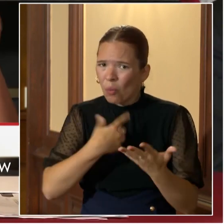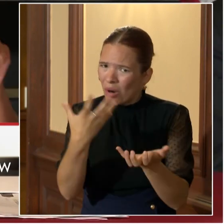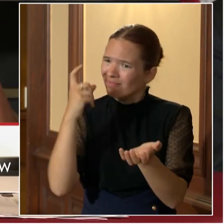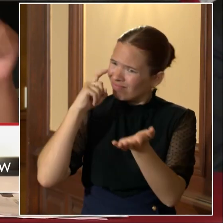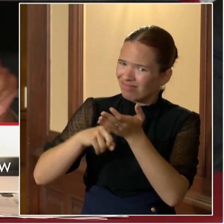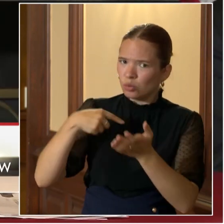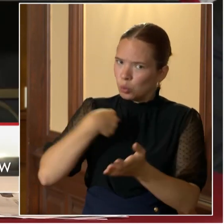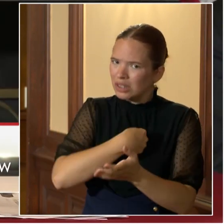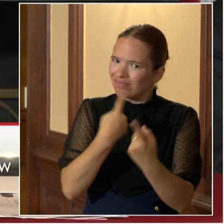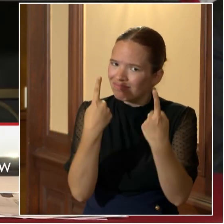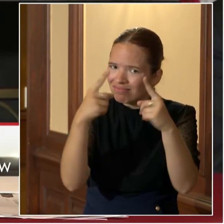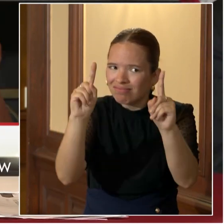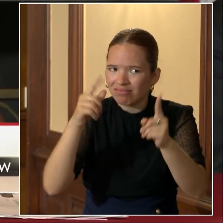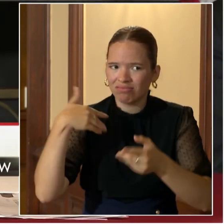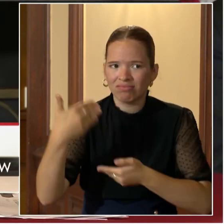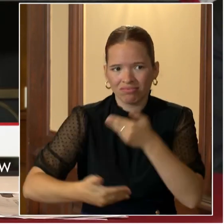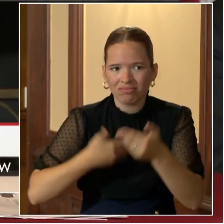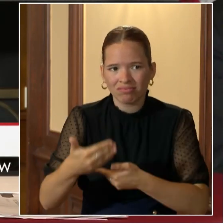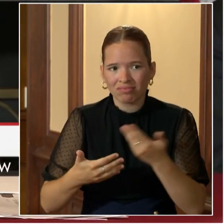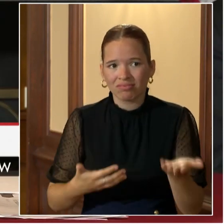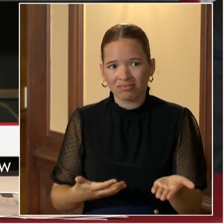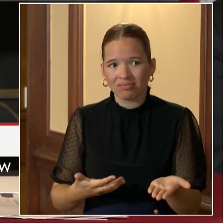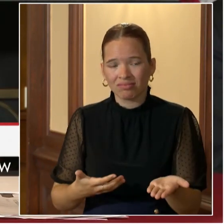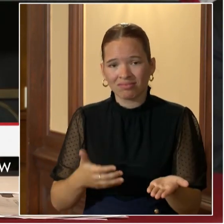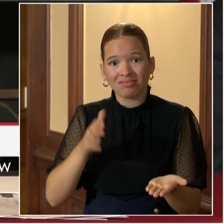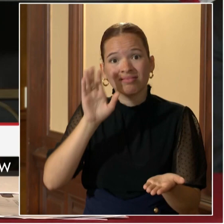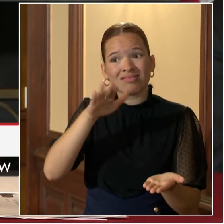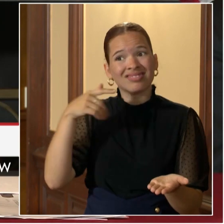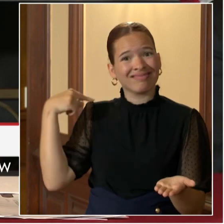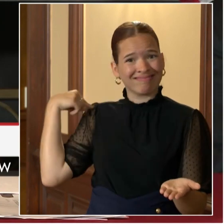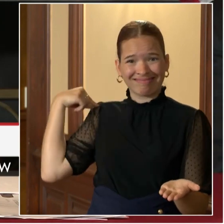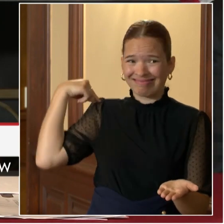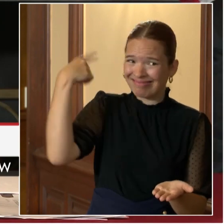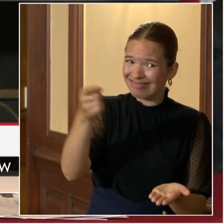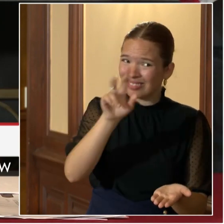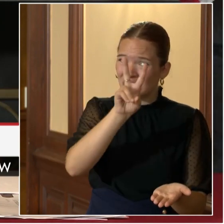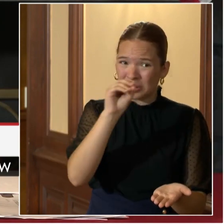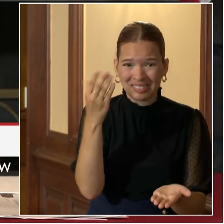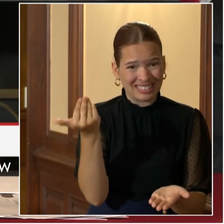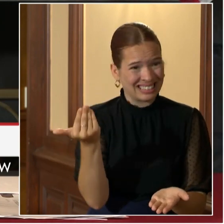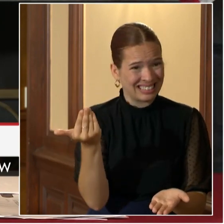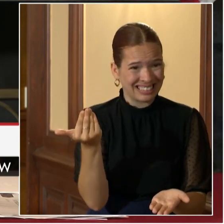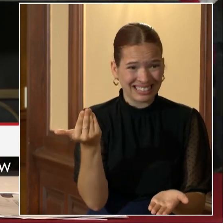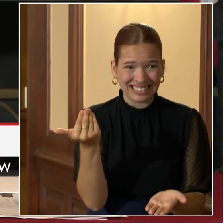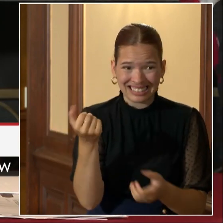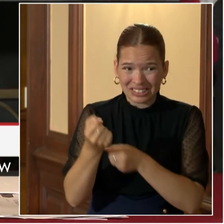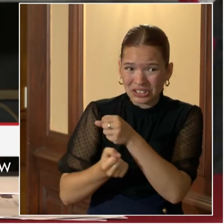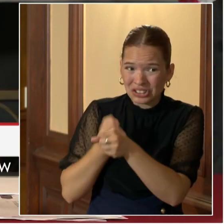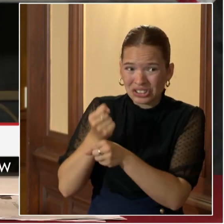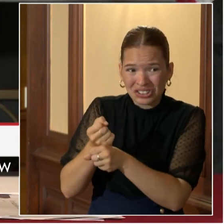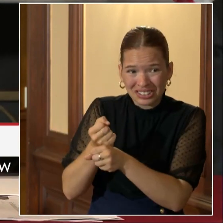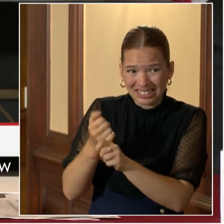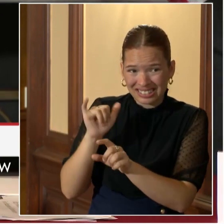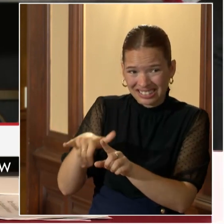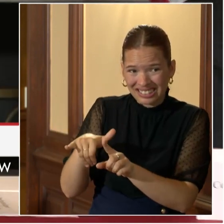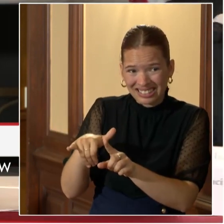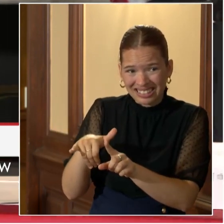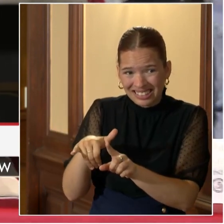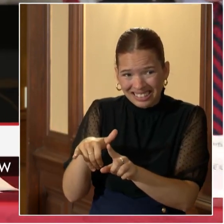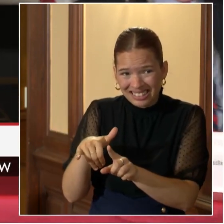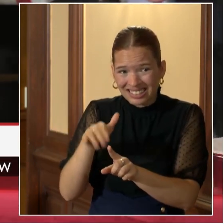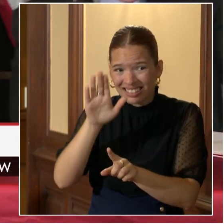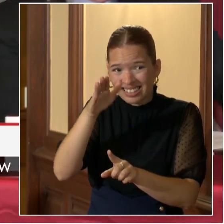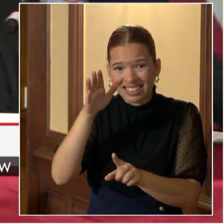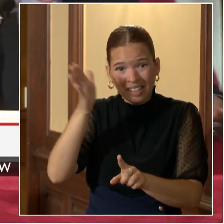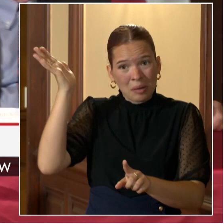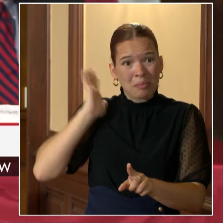delegation, including the Democrats, that supported DC statehood. We still don't. Yes, we do. No, we don't. In the only Senate, one we have 3